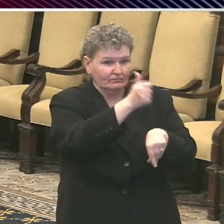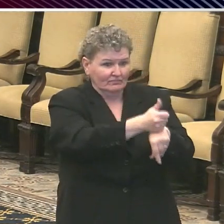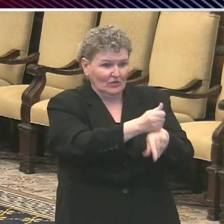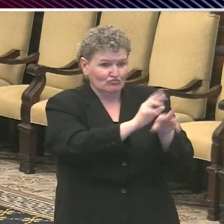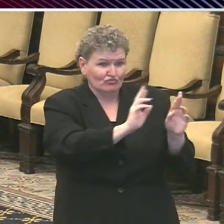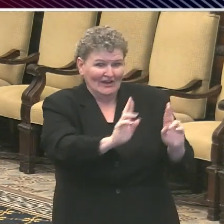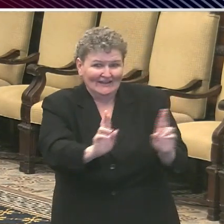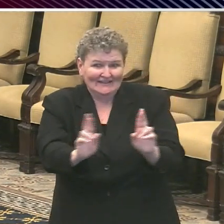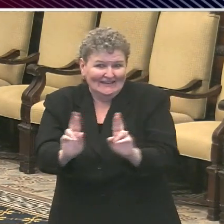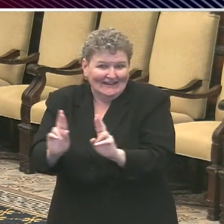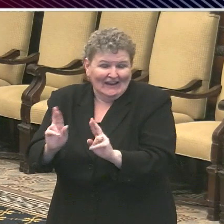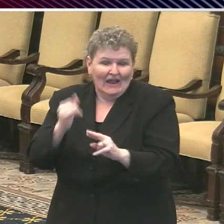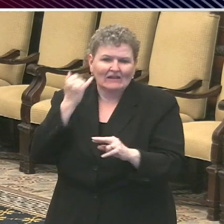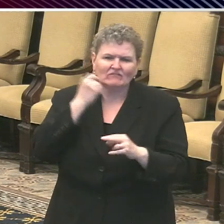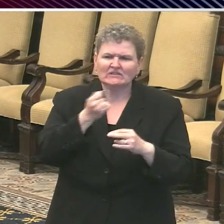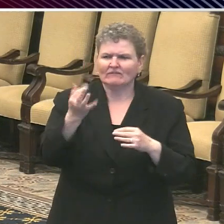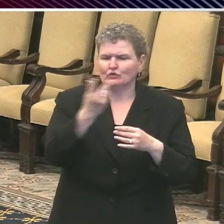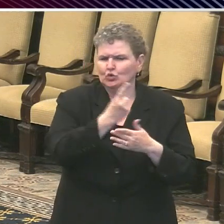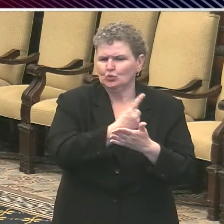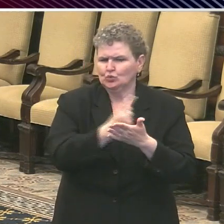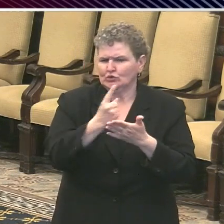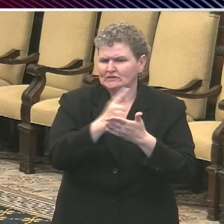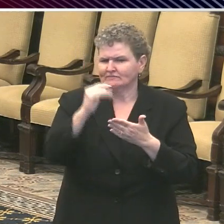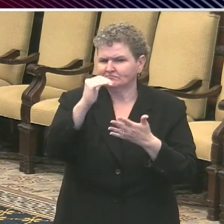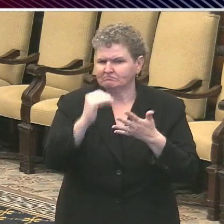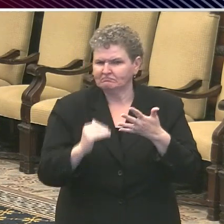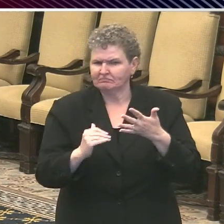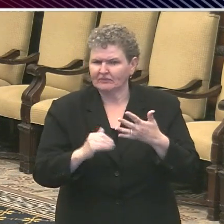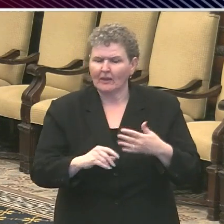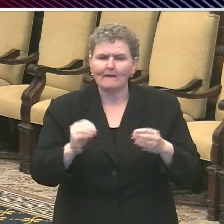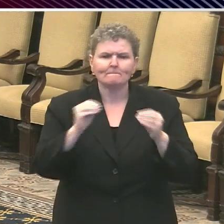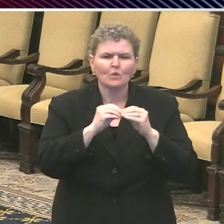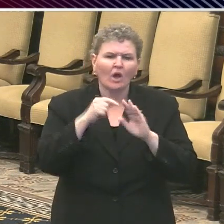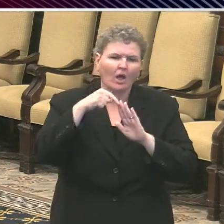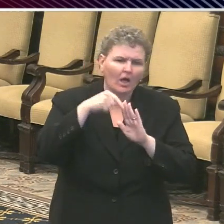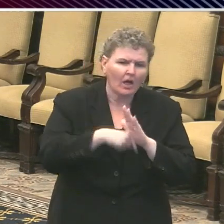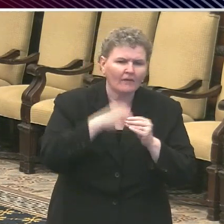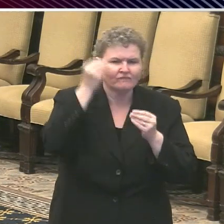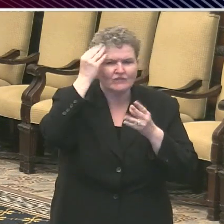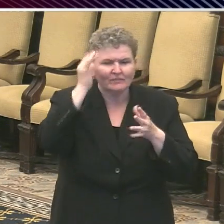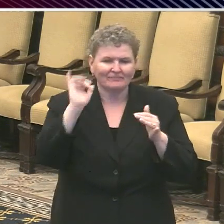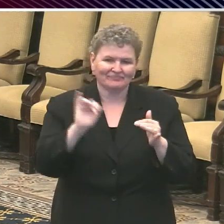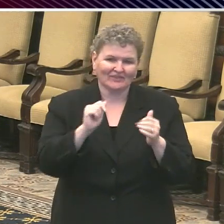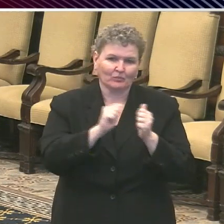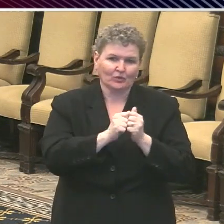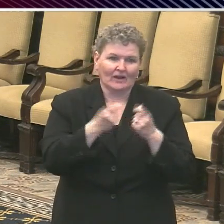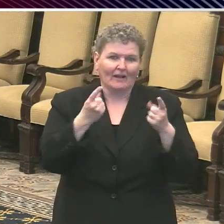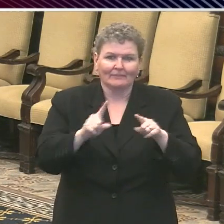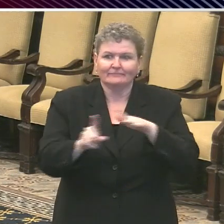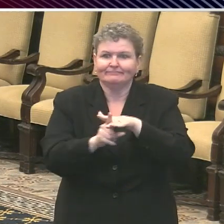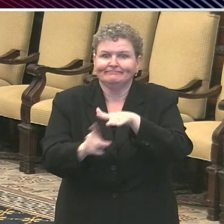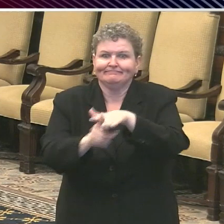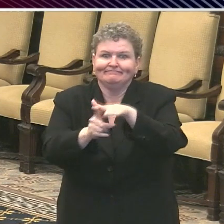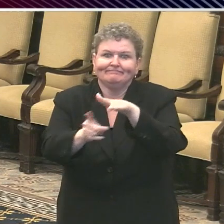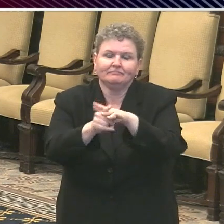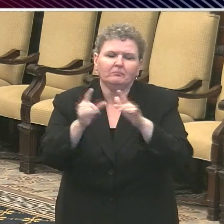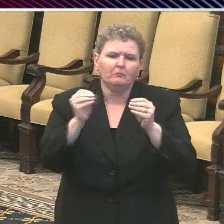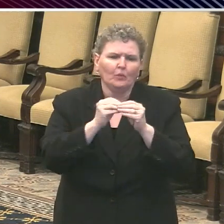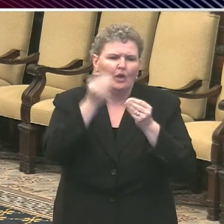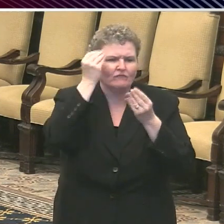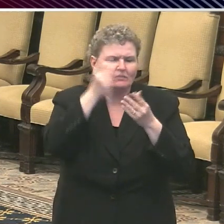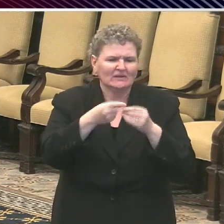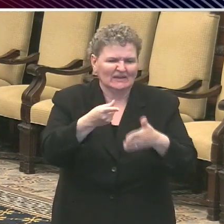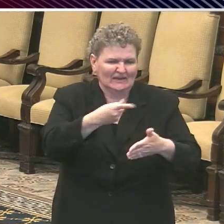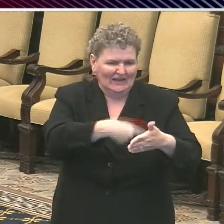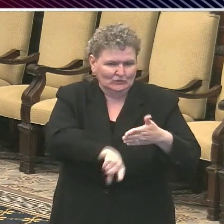next few weeks. We'll give you more info on this as we get more in place. Then for everyone in the city of Philadelphia